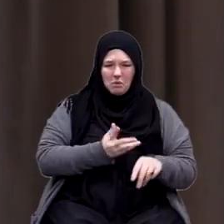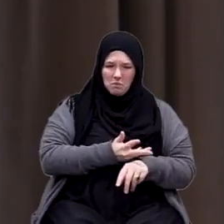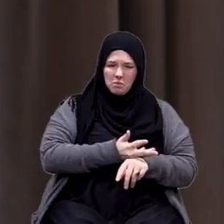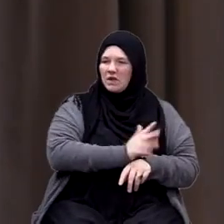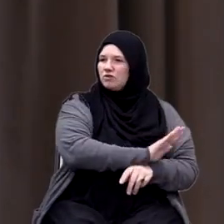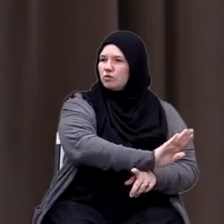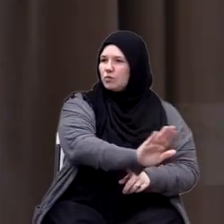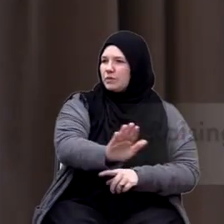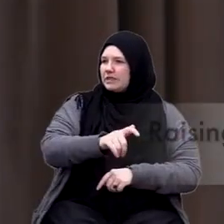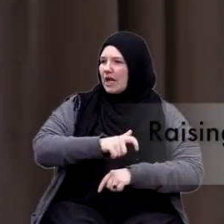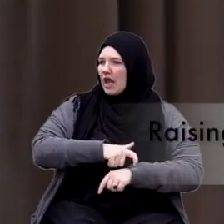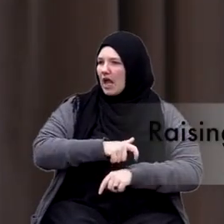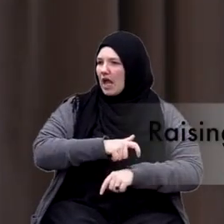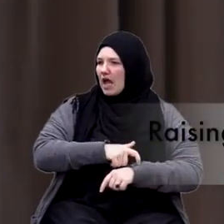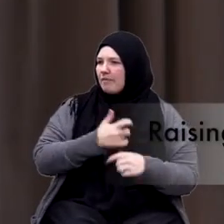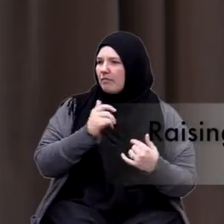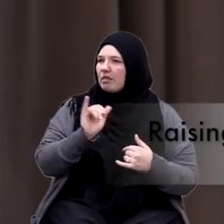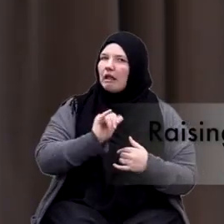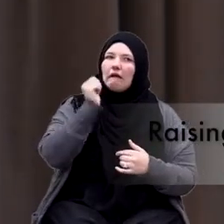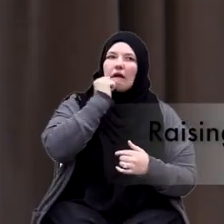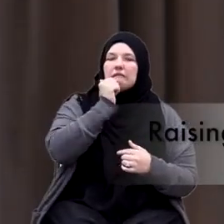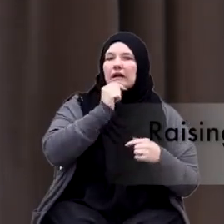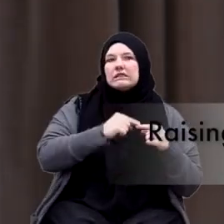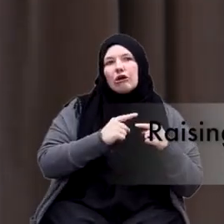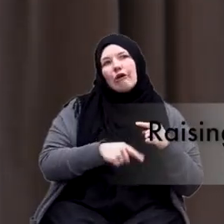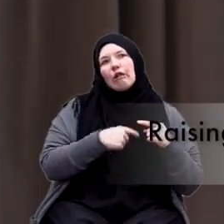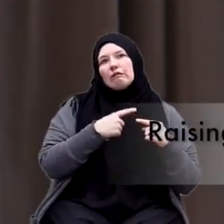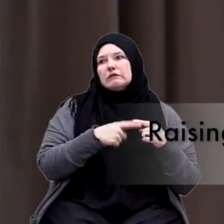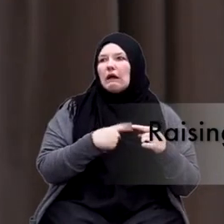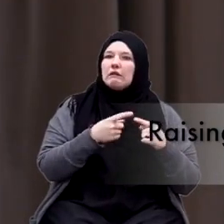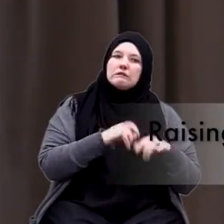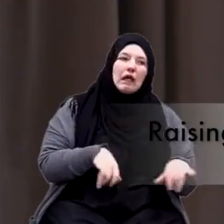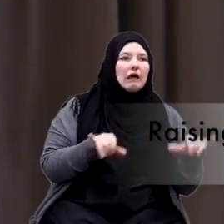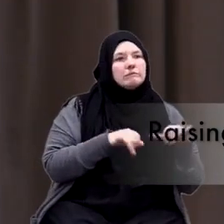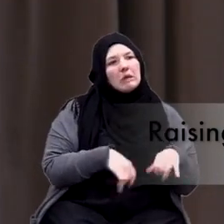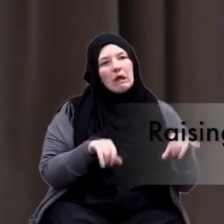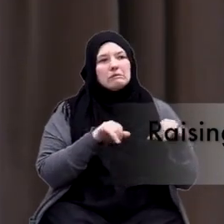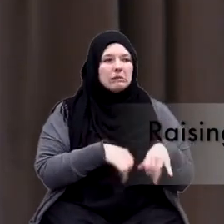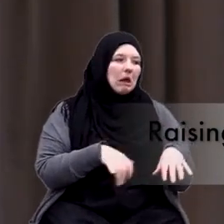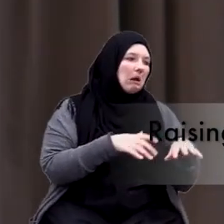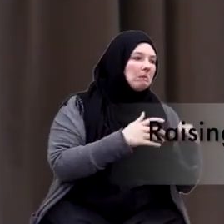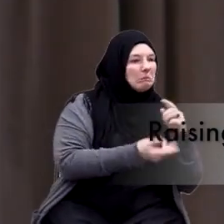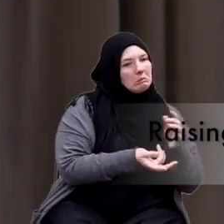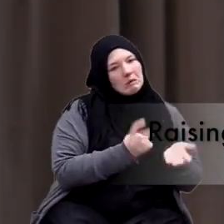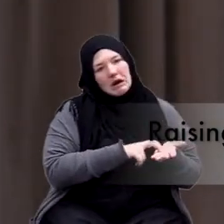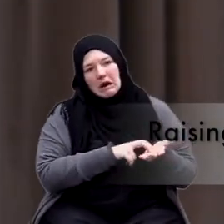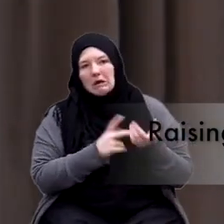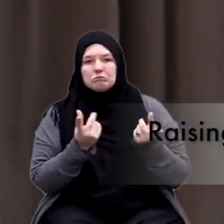in a circle running and revolving around ourselves?